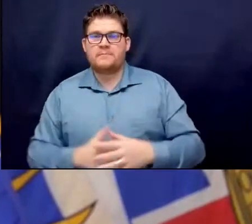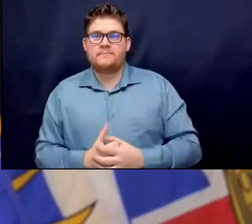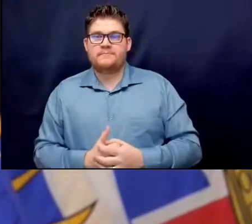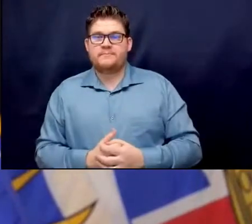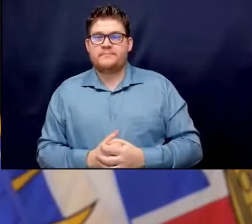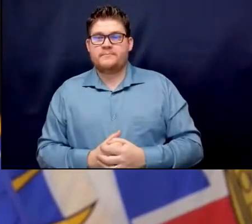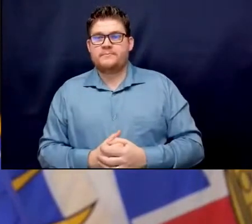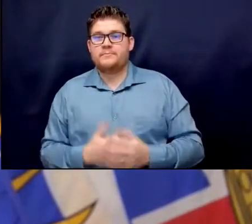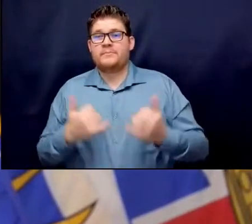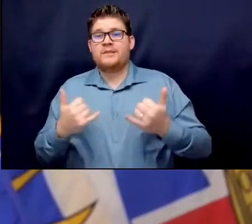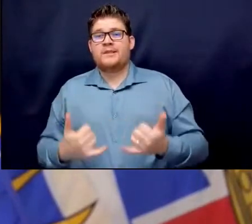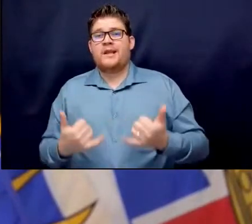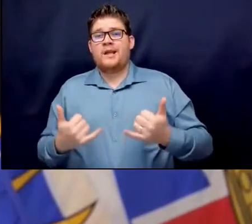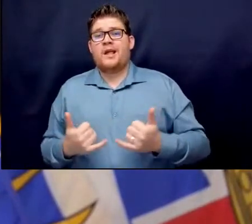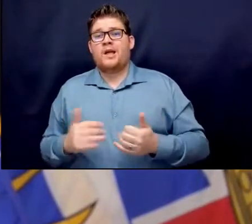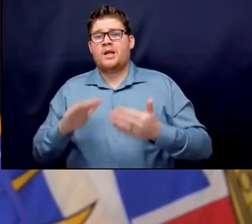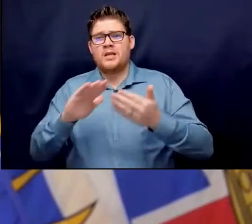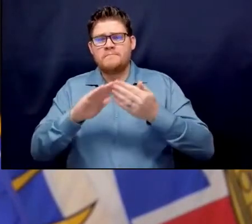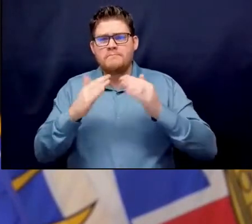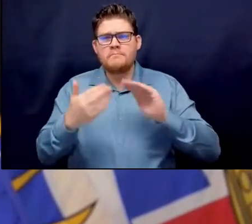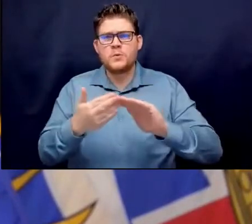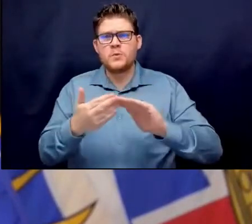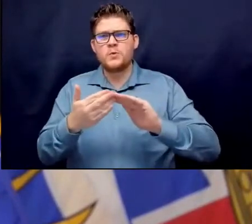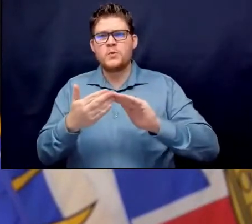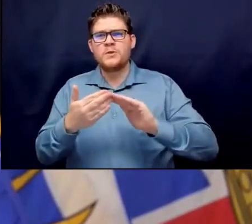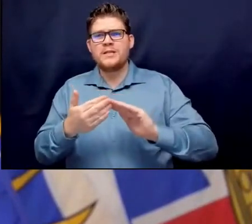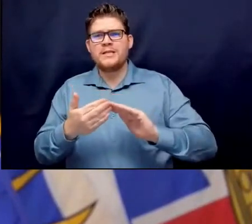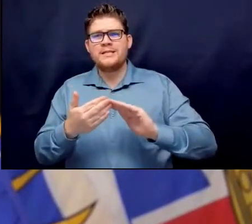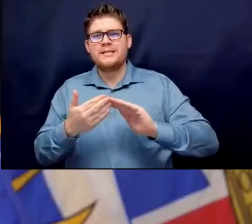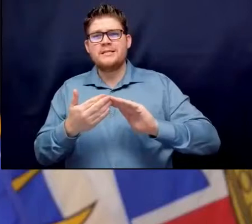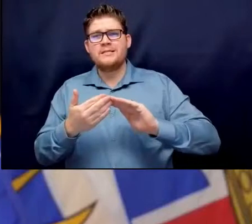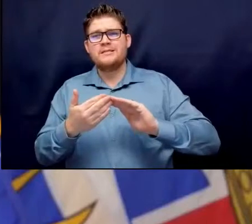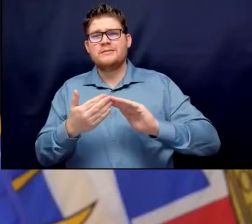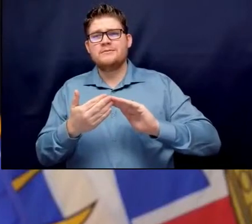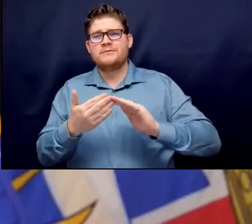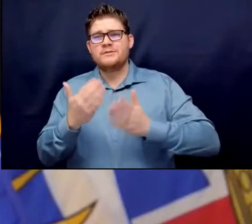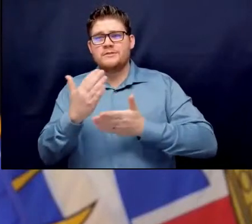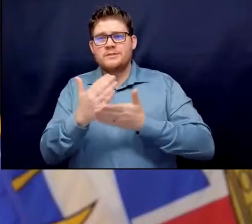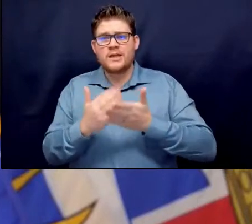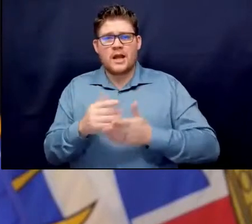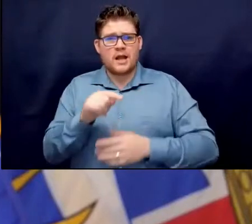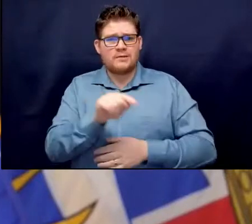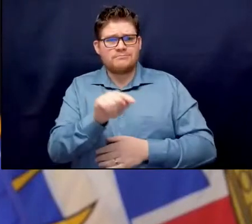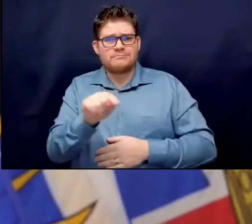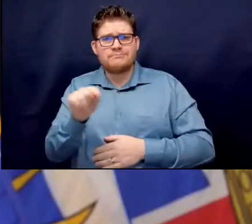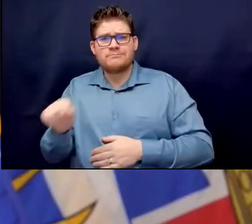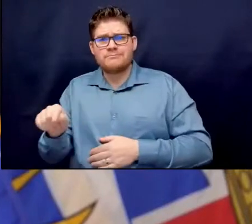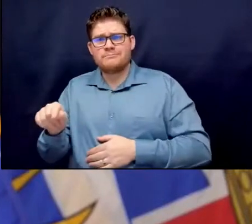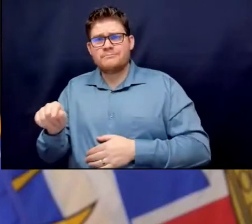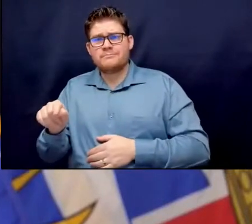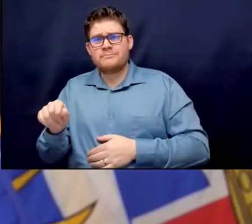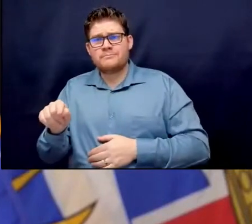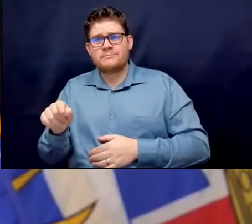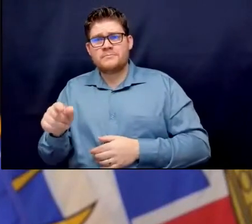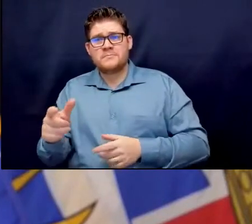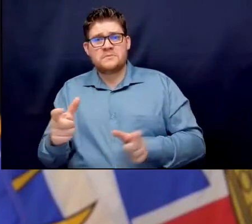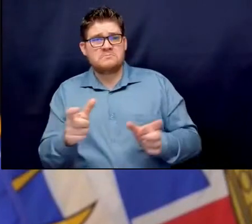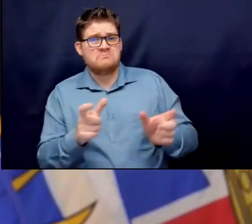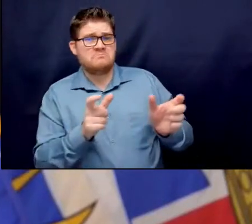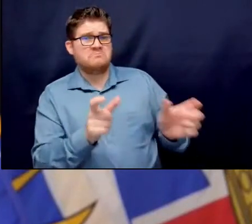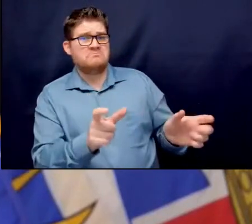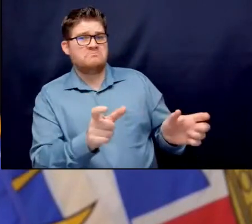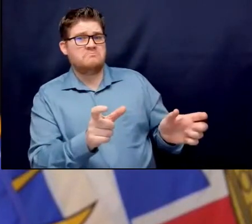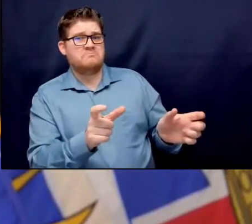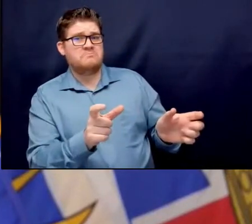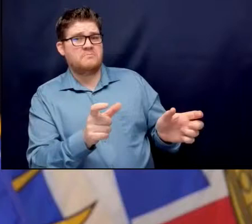combination immunity from both Omicron but also vaccination, that I do think this is a step closer to us living